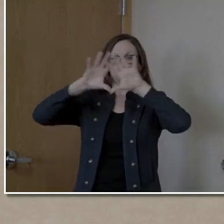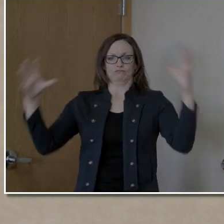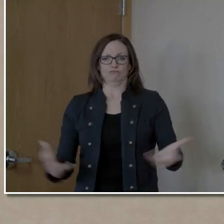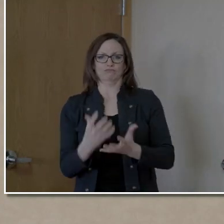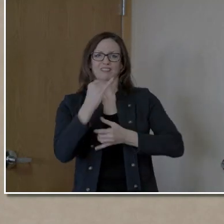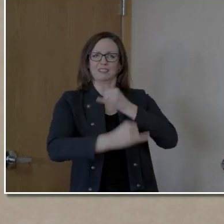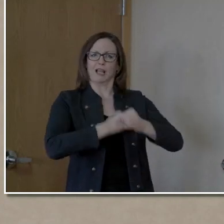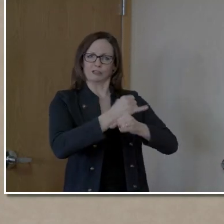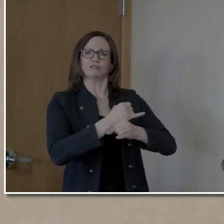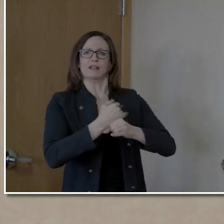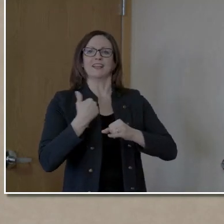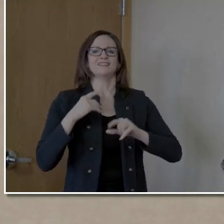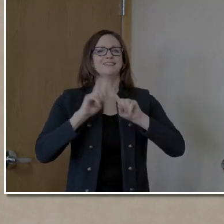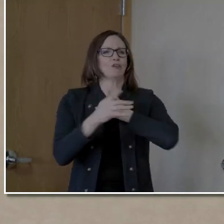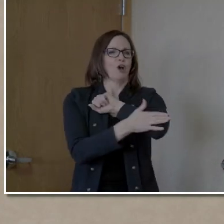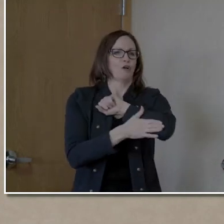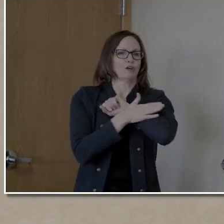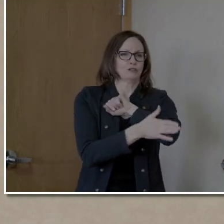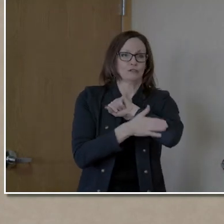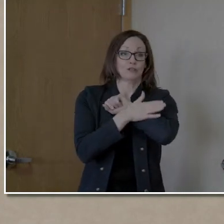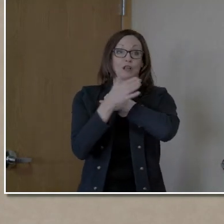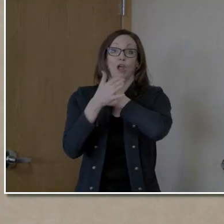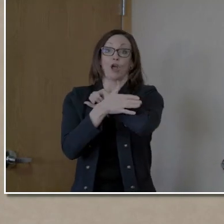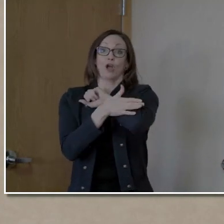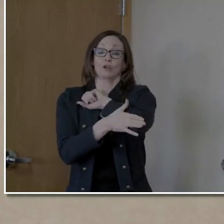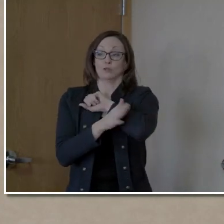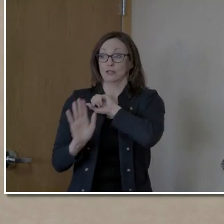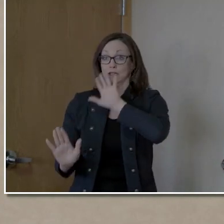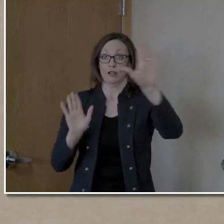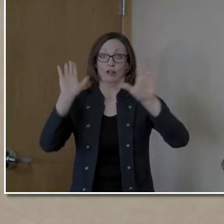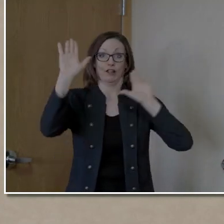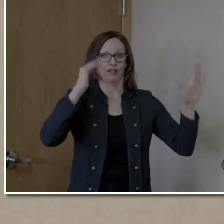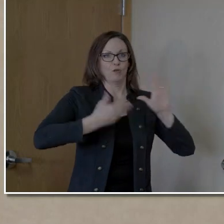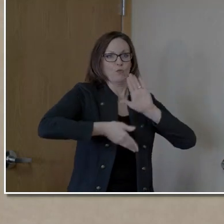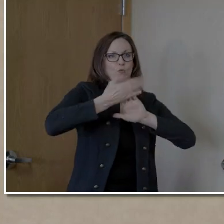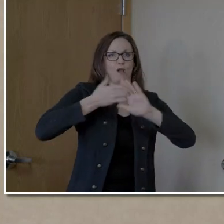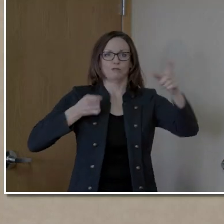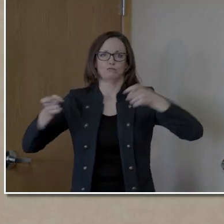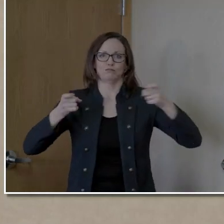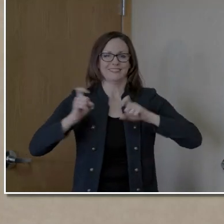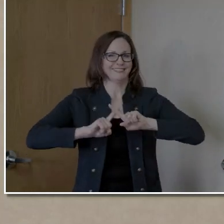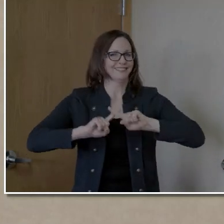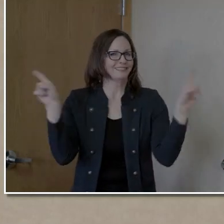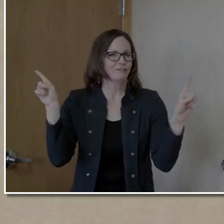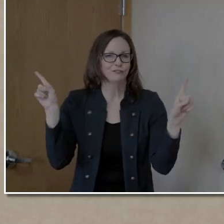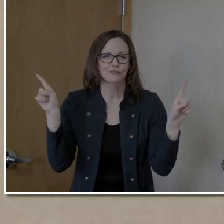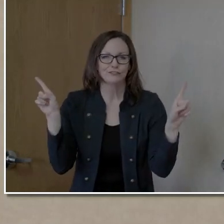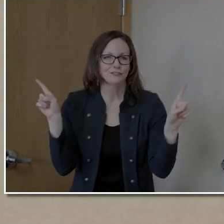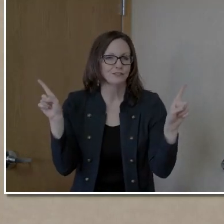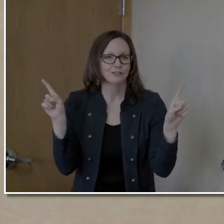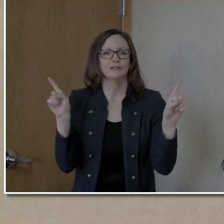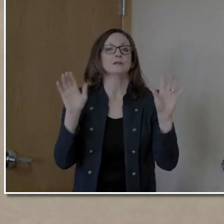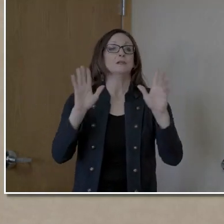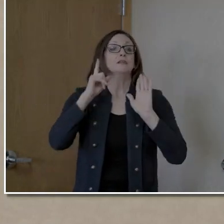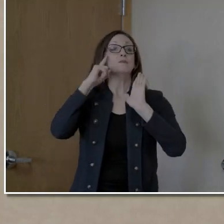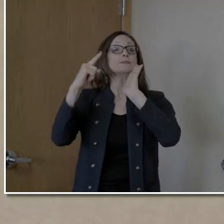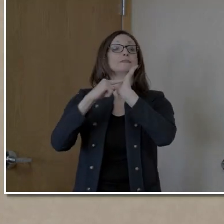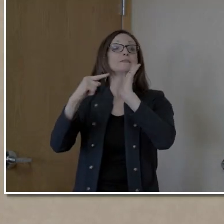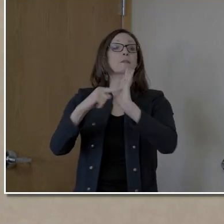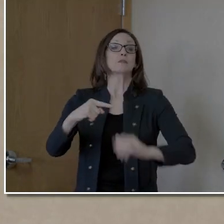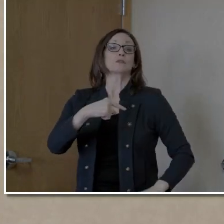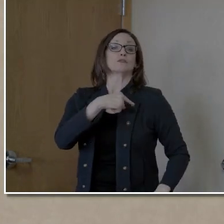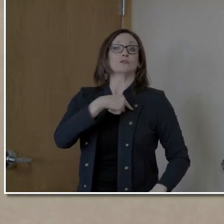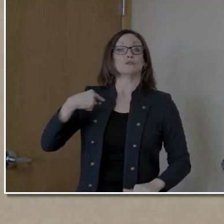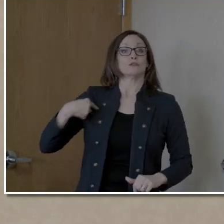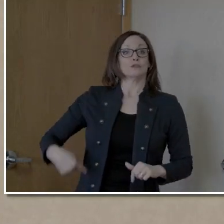fact, I can't go into the specific operational details of their assignments, but they are following very similar guidance in their